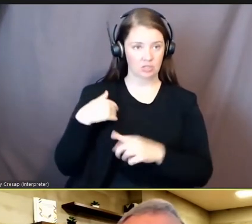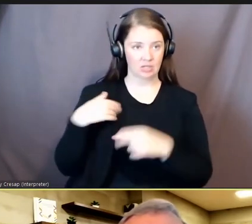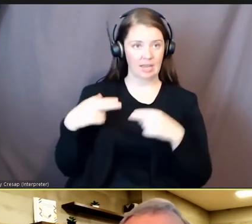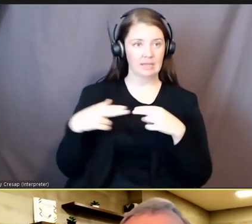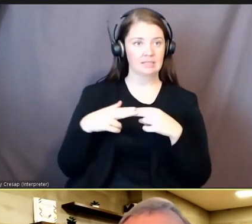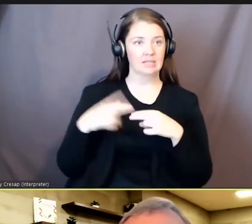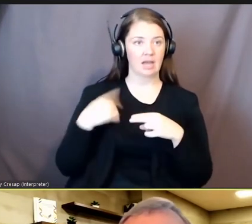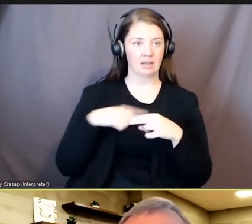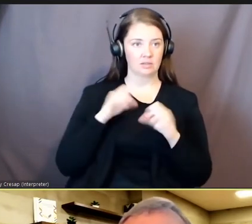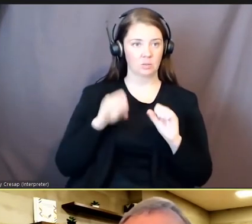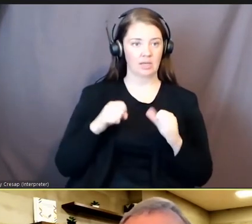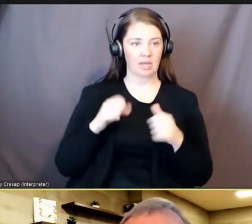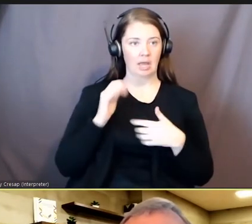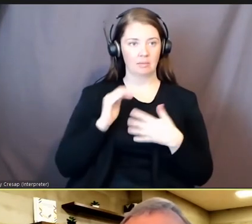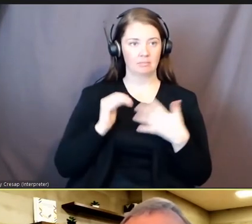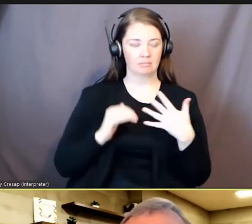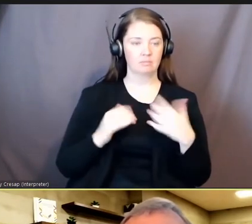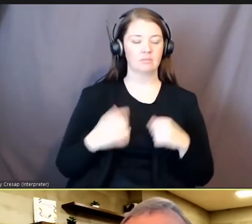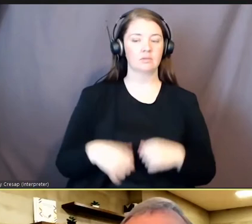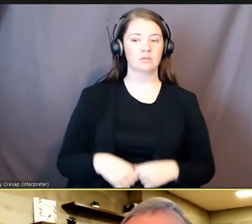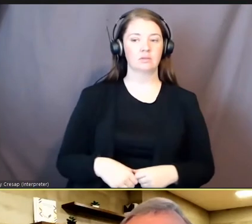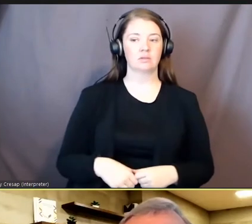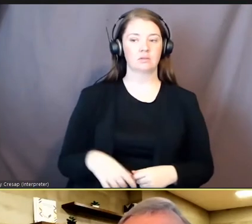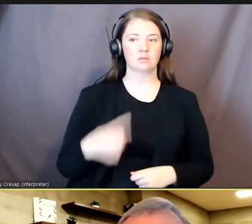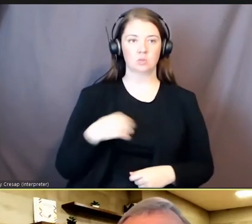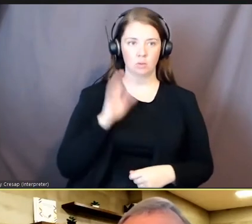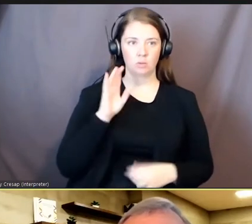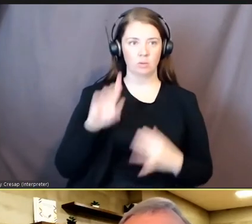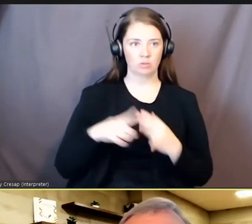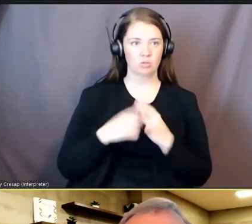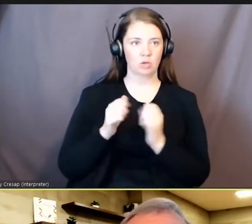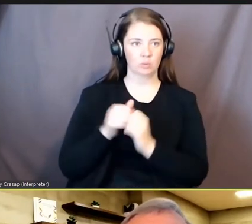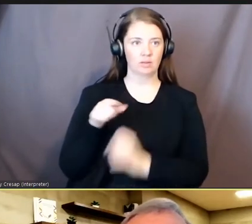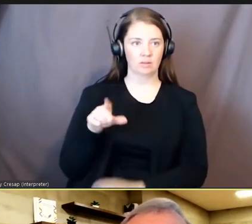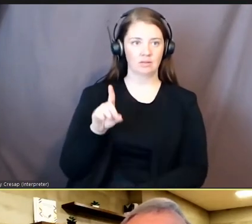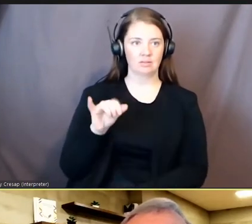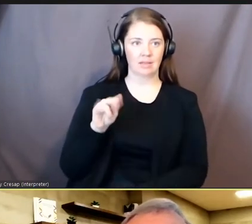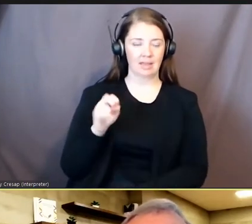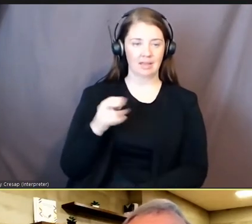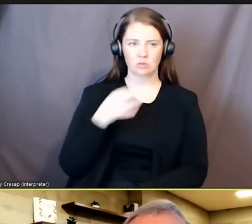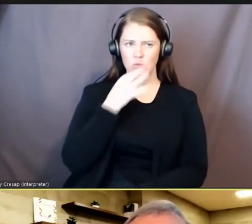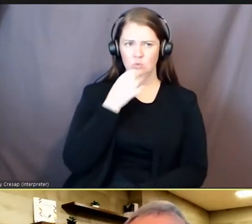cover. So we'll do that in just a couple minutes.